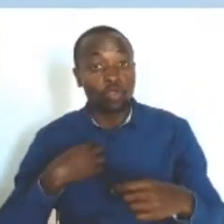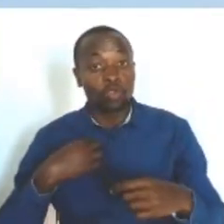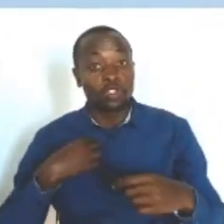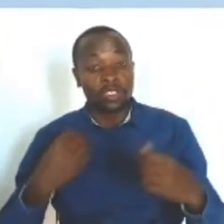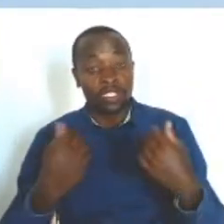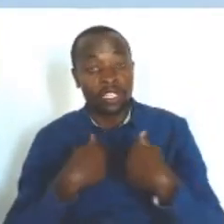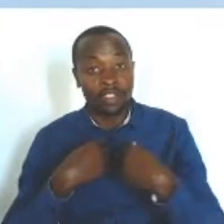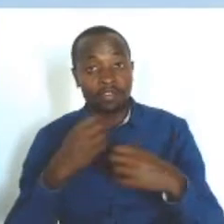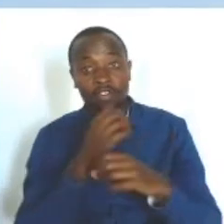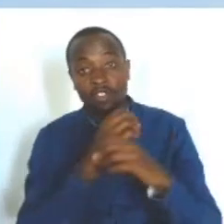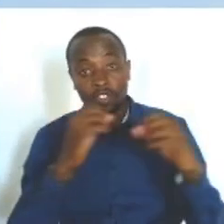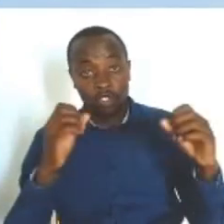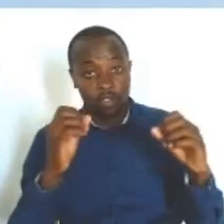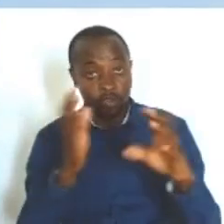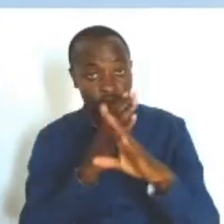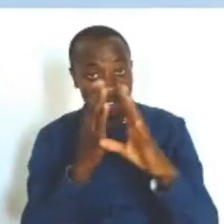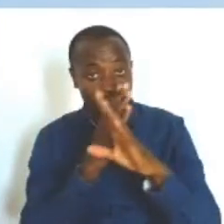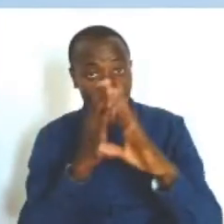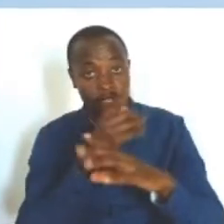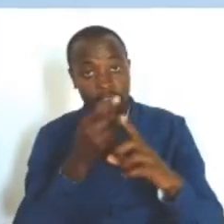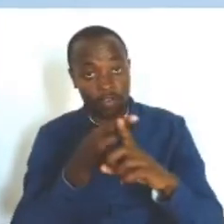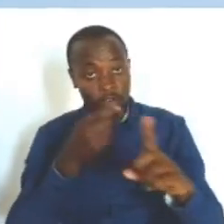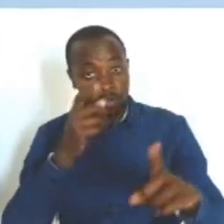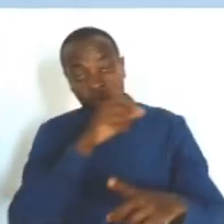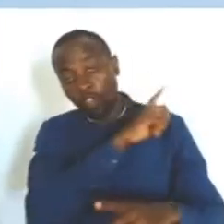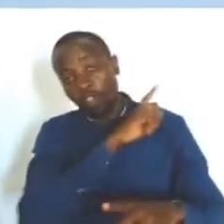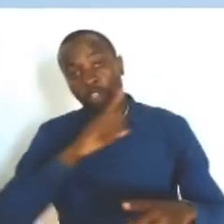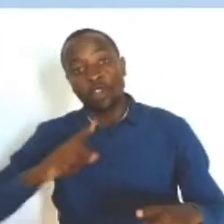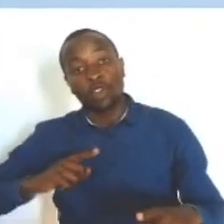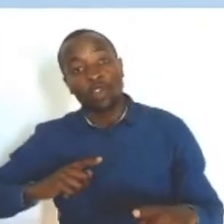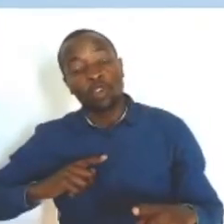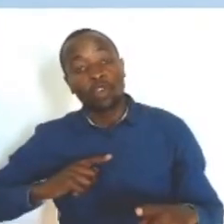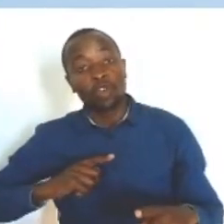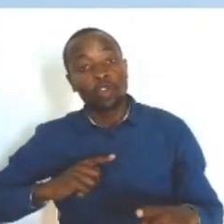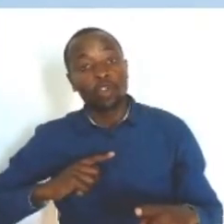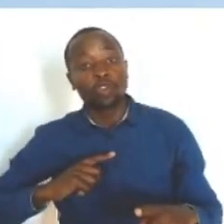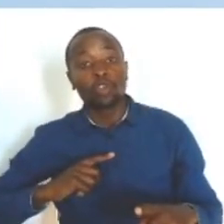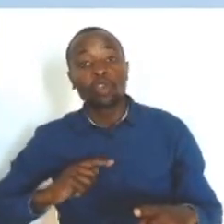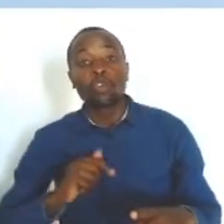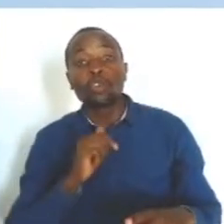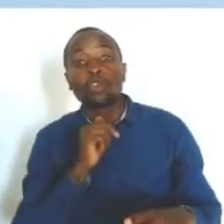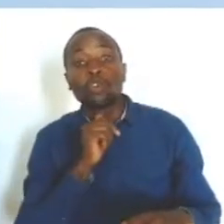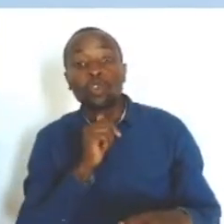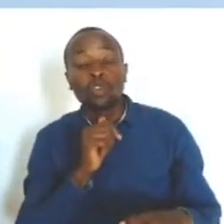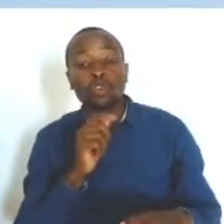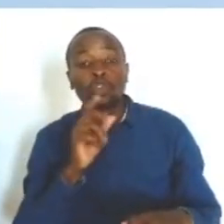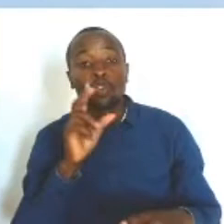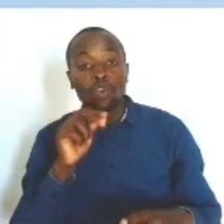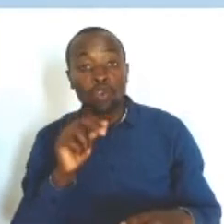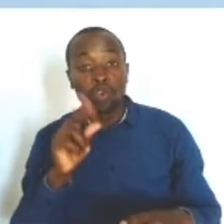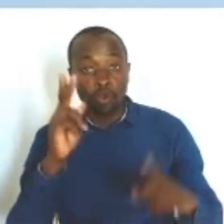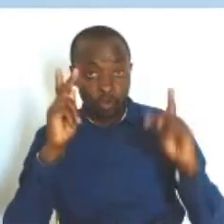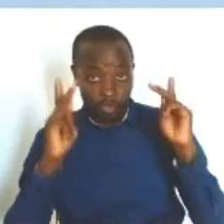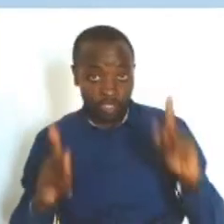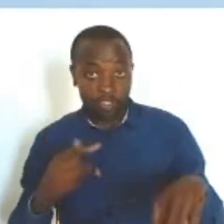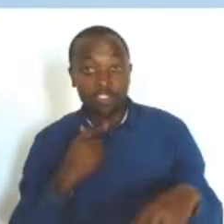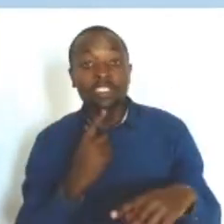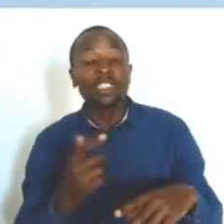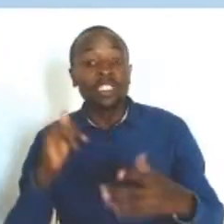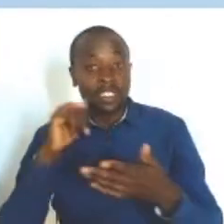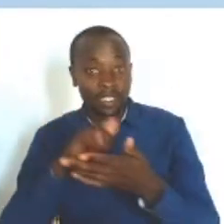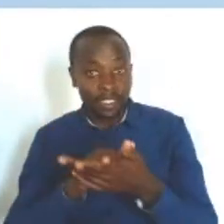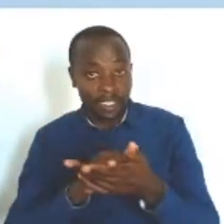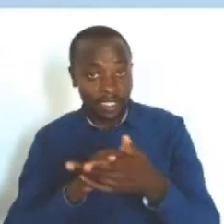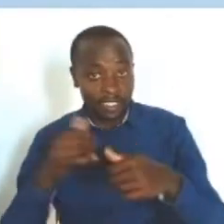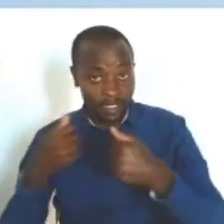the Lord, to hide their nakedness. Nobody told them. They lived that way for long. But now they had